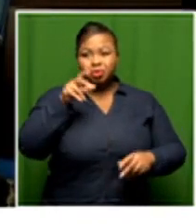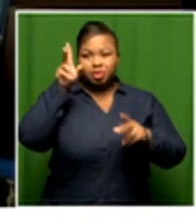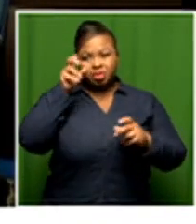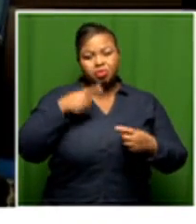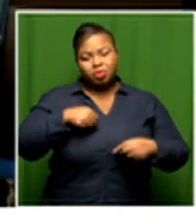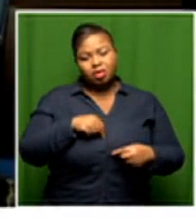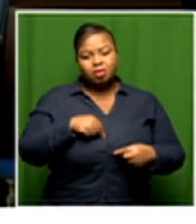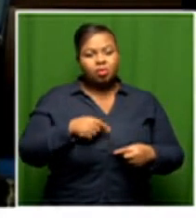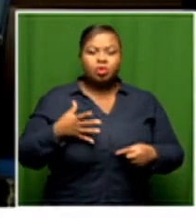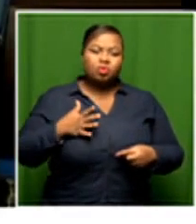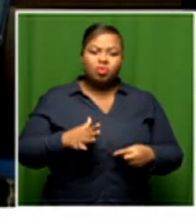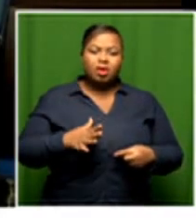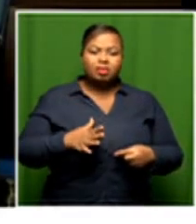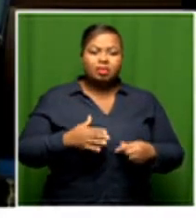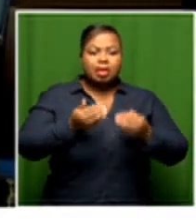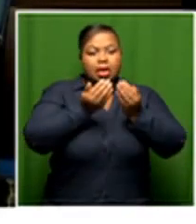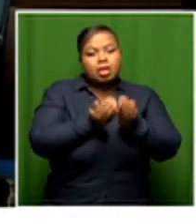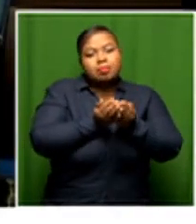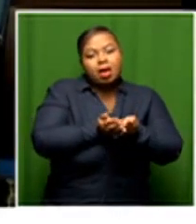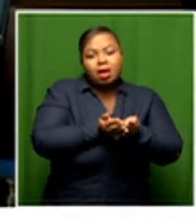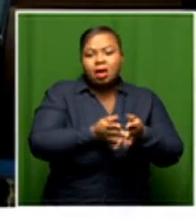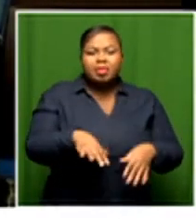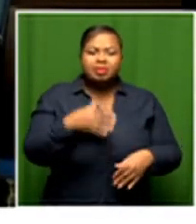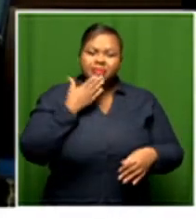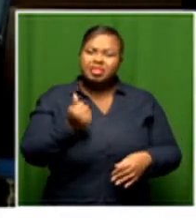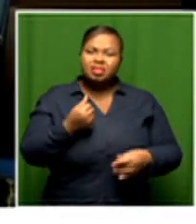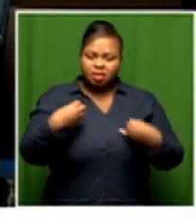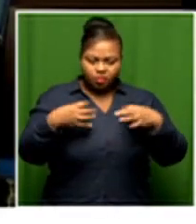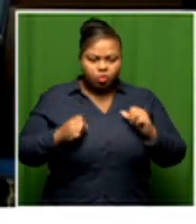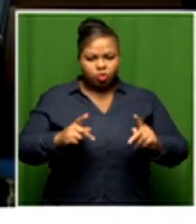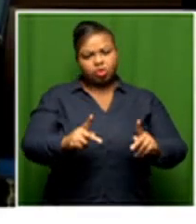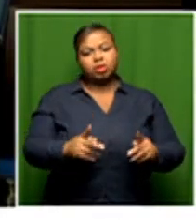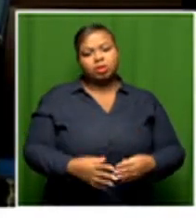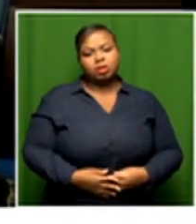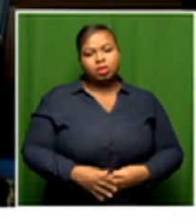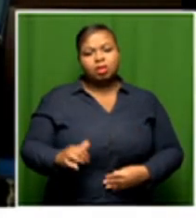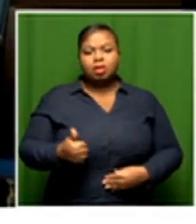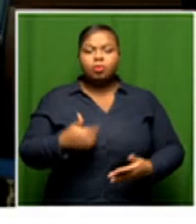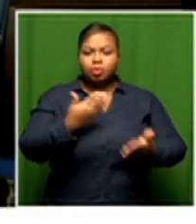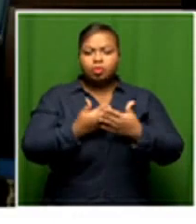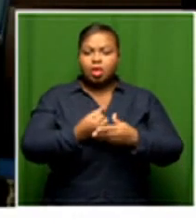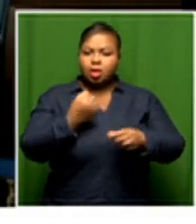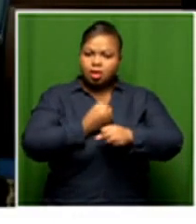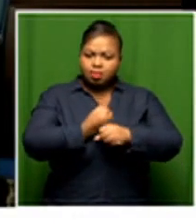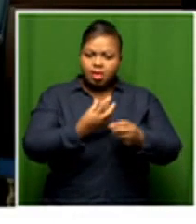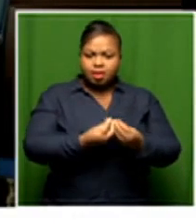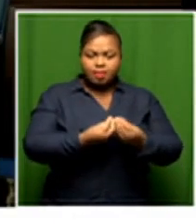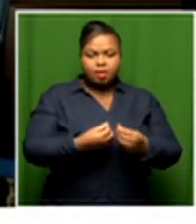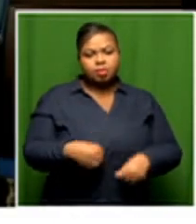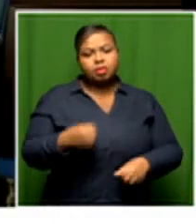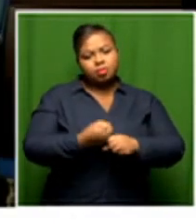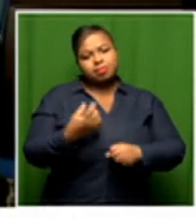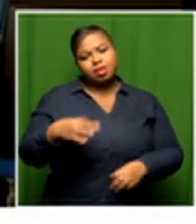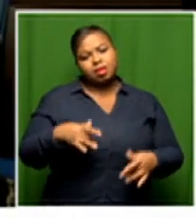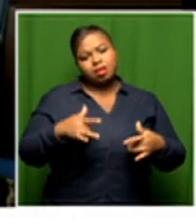not asking in a begging bowl, but give us some platform so that we can get to make things and then make a living. That's